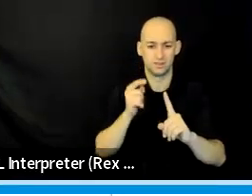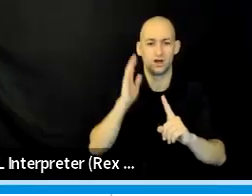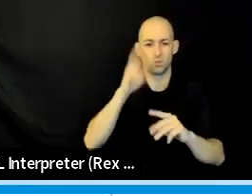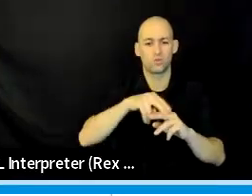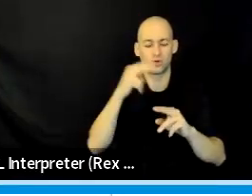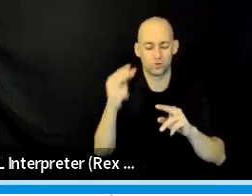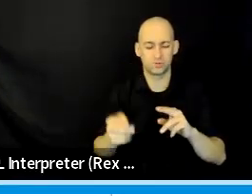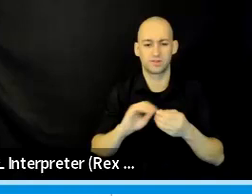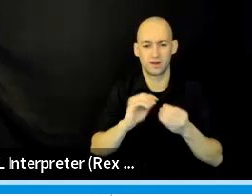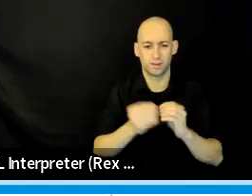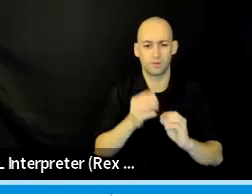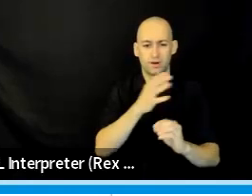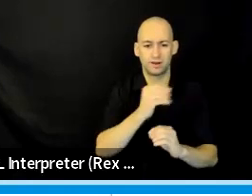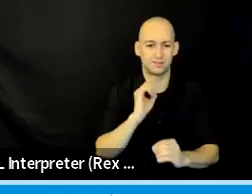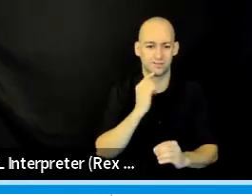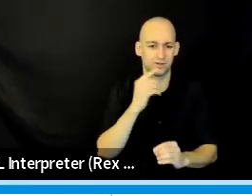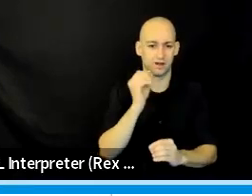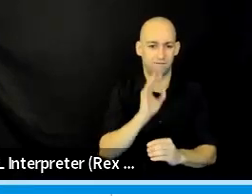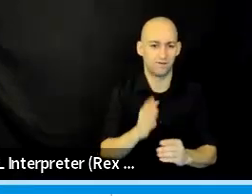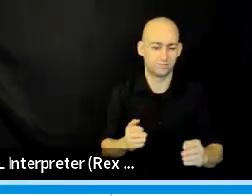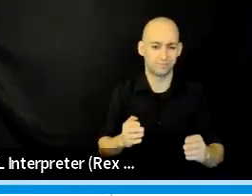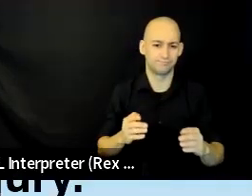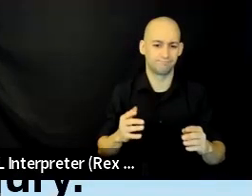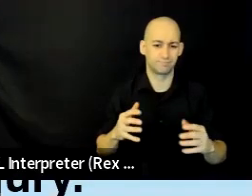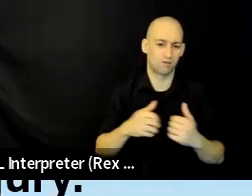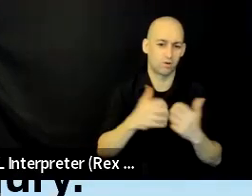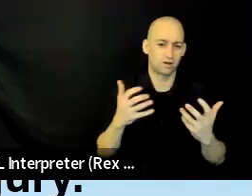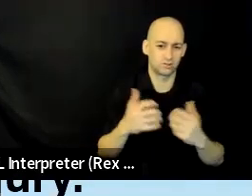the intersection. Next.